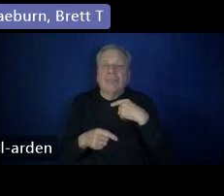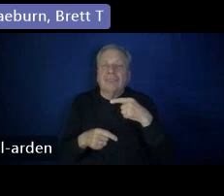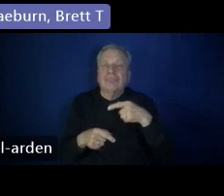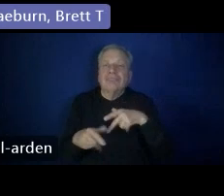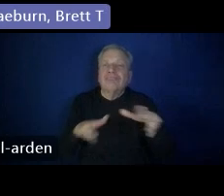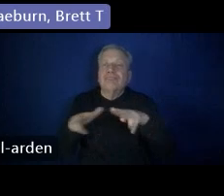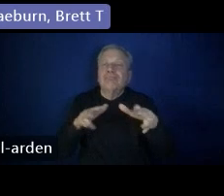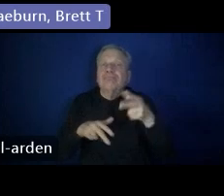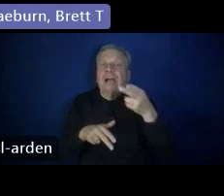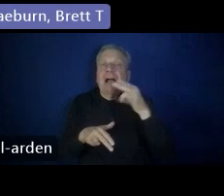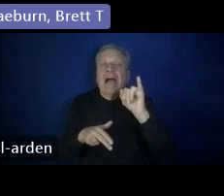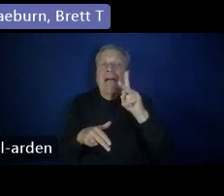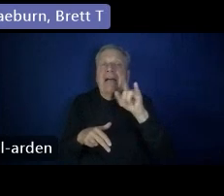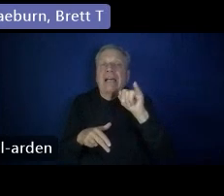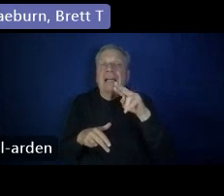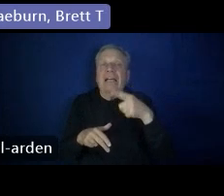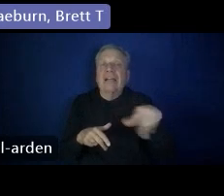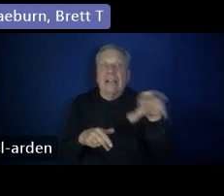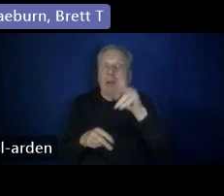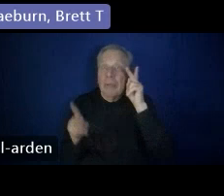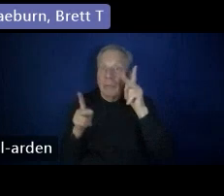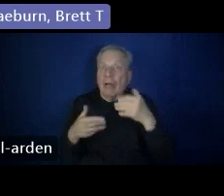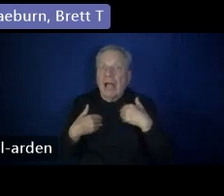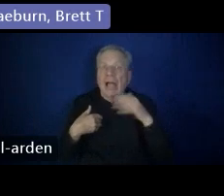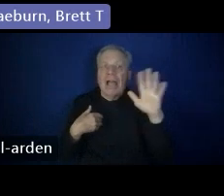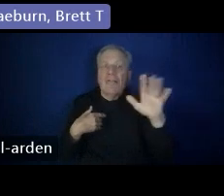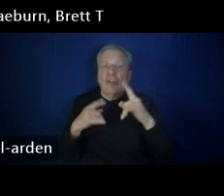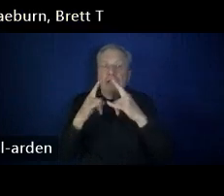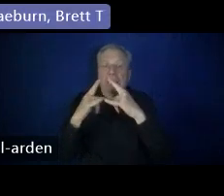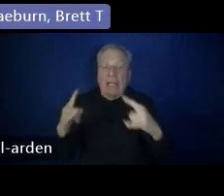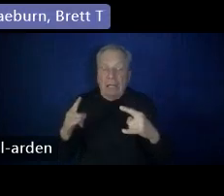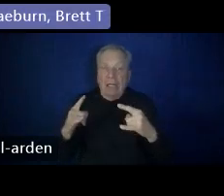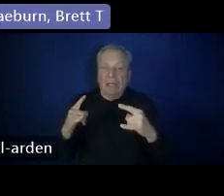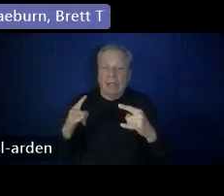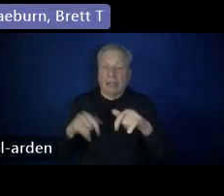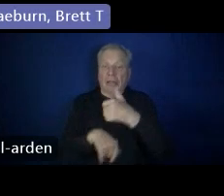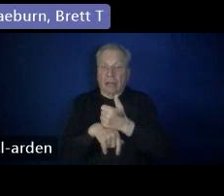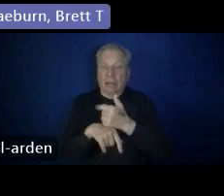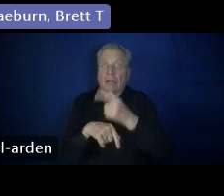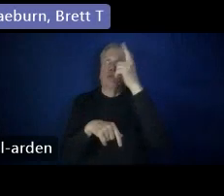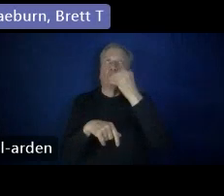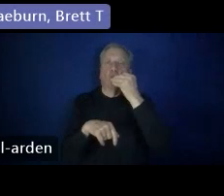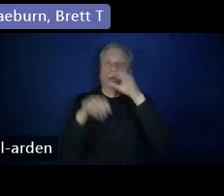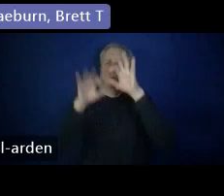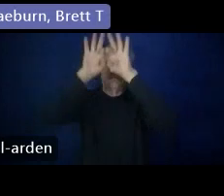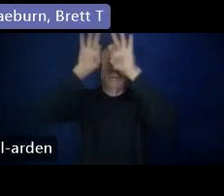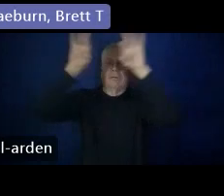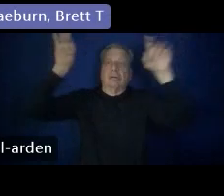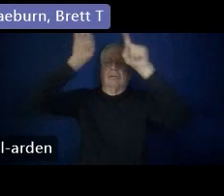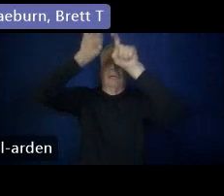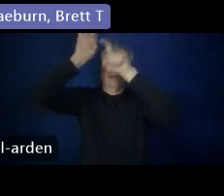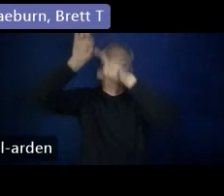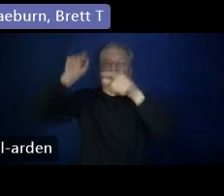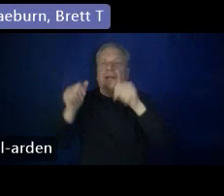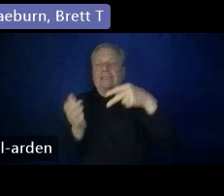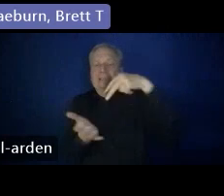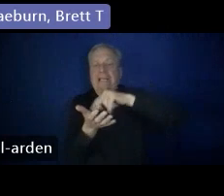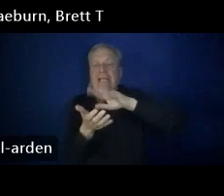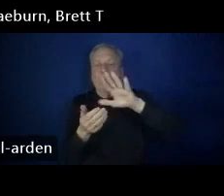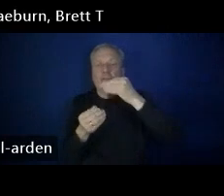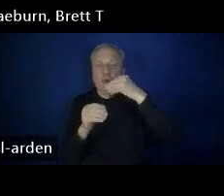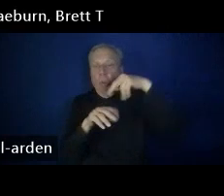and people have actually had their tents under the food pole. So the bear would stand on their tent to try to get the food down, I